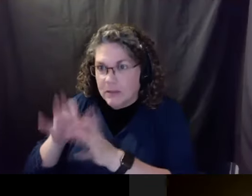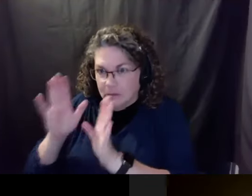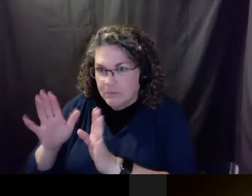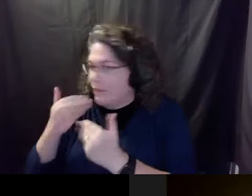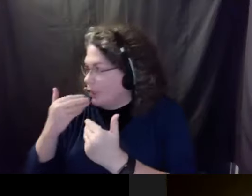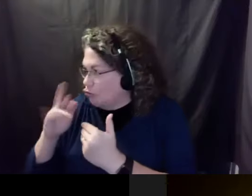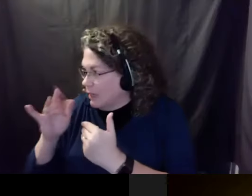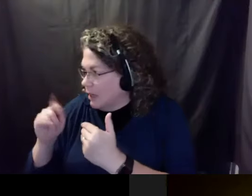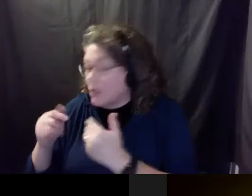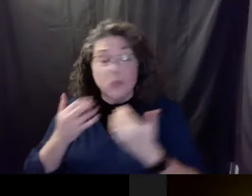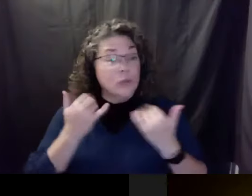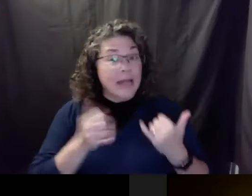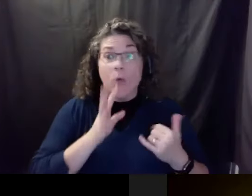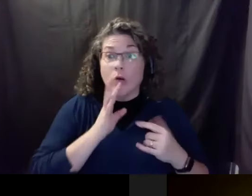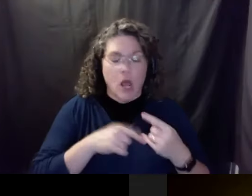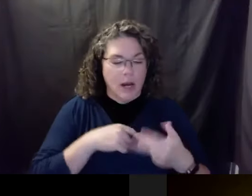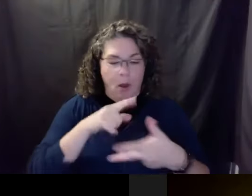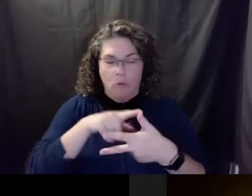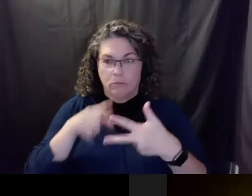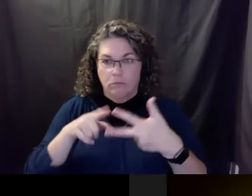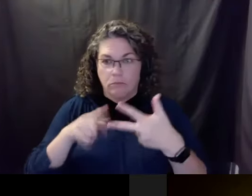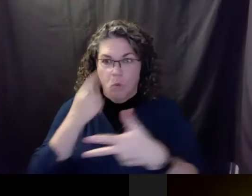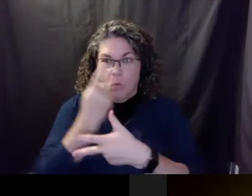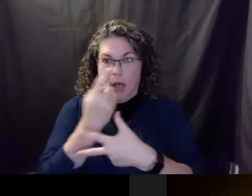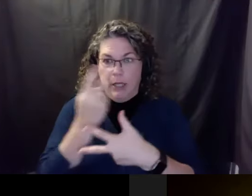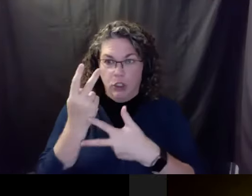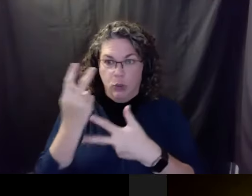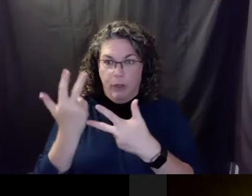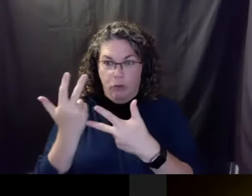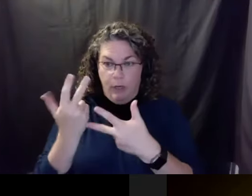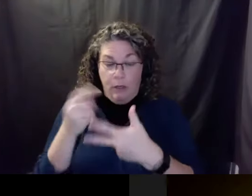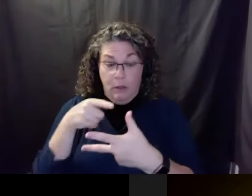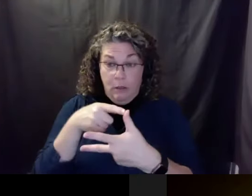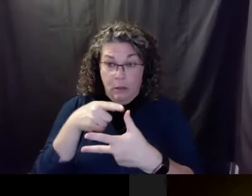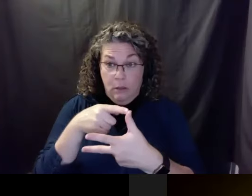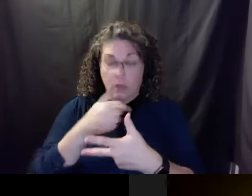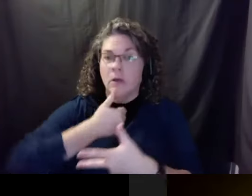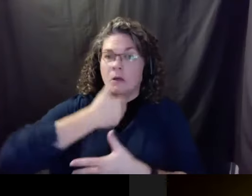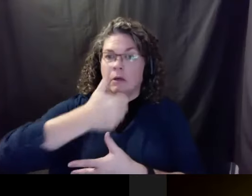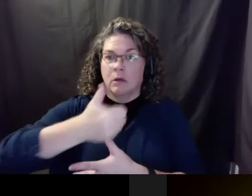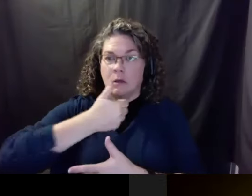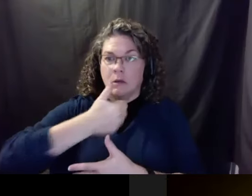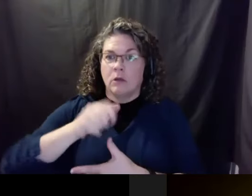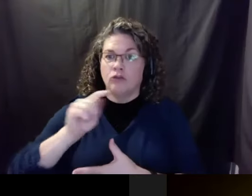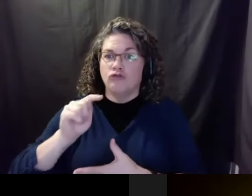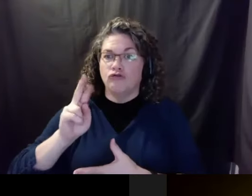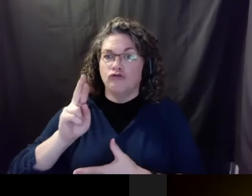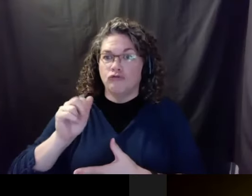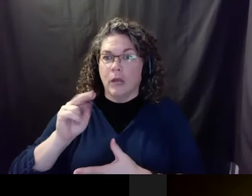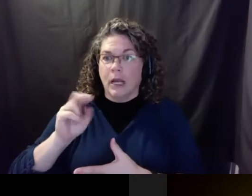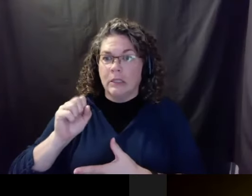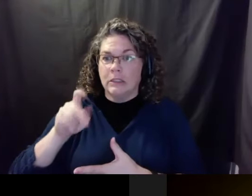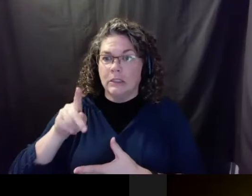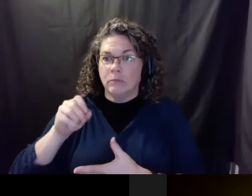issue 1, 2, and 3. Issue 1 is the Transportation Tax